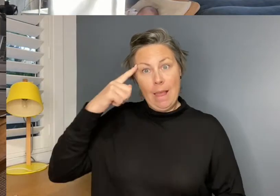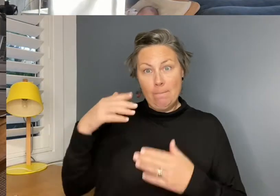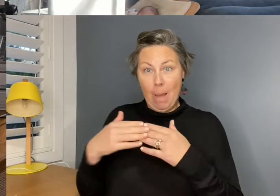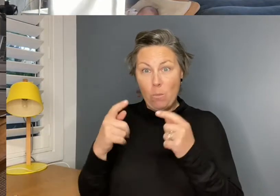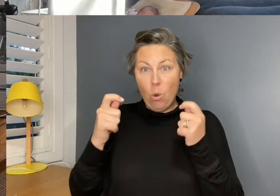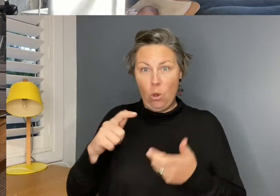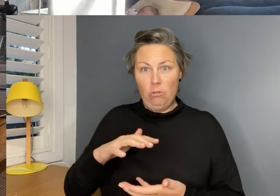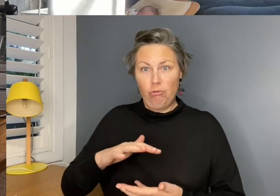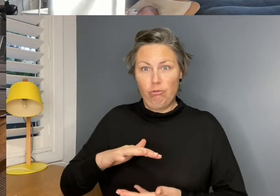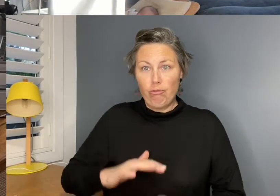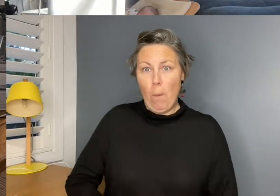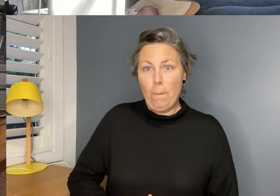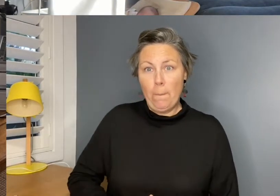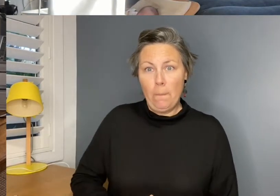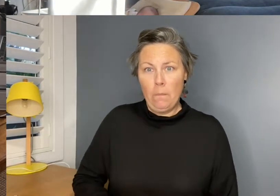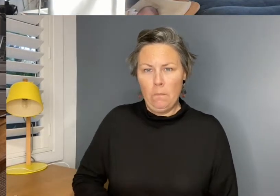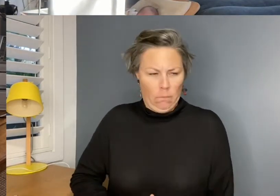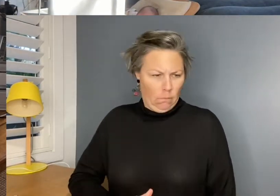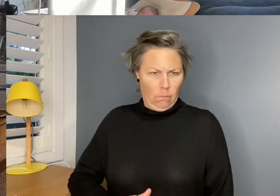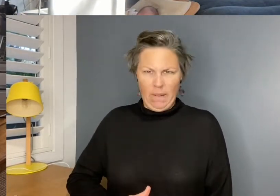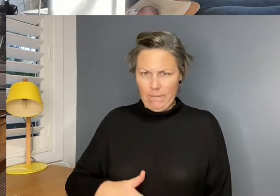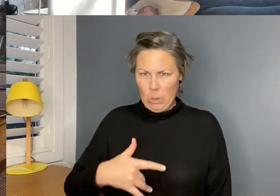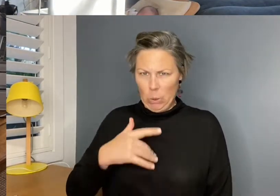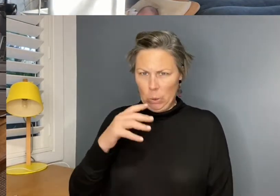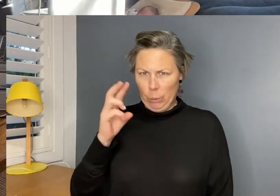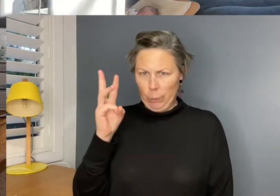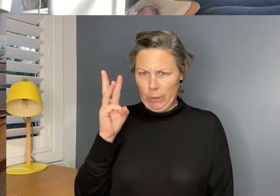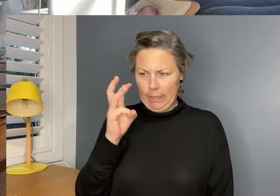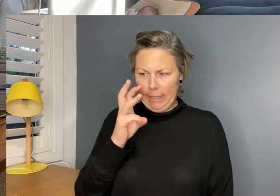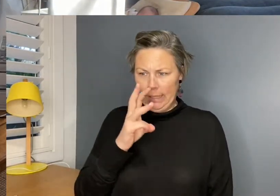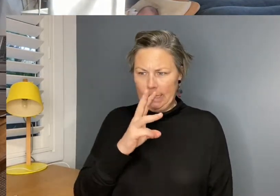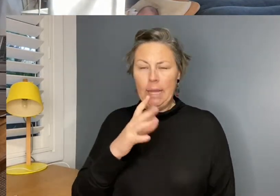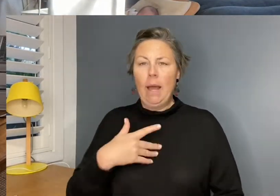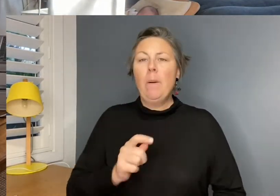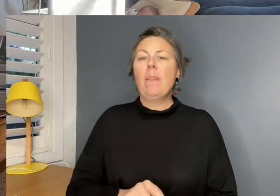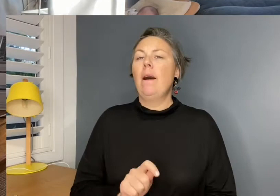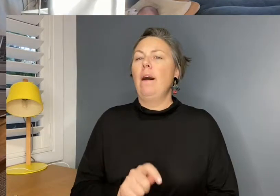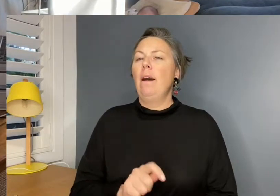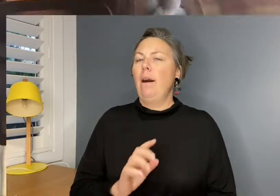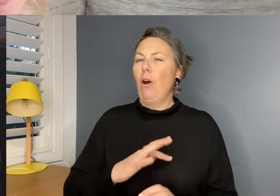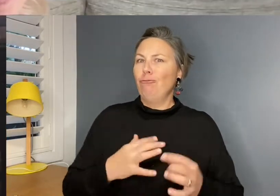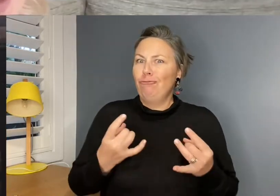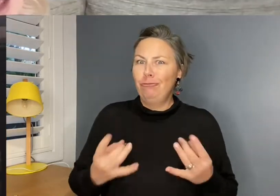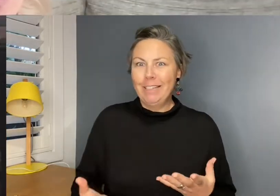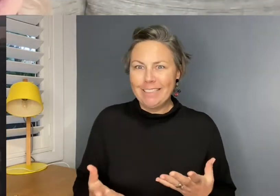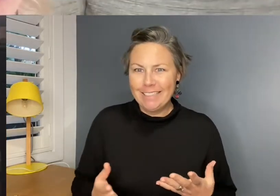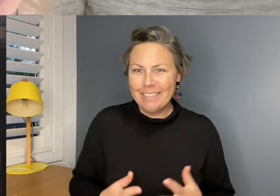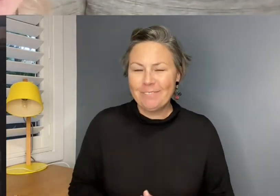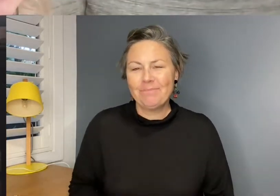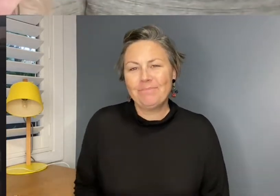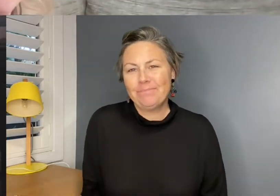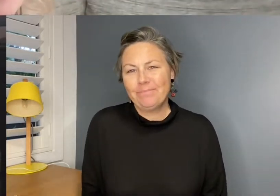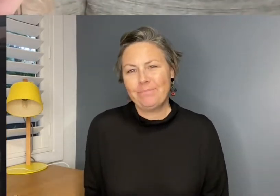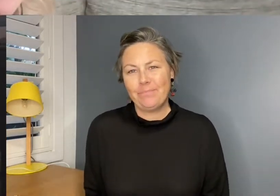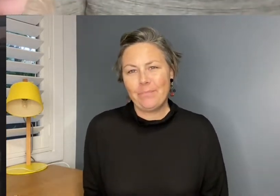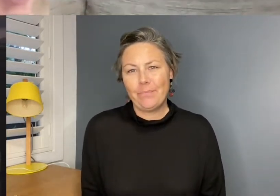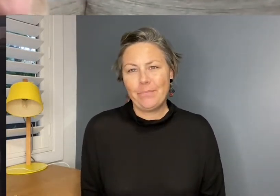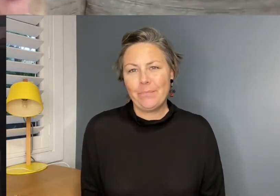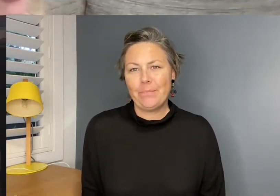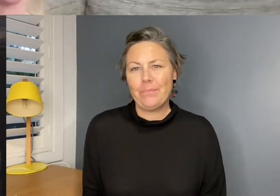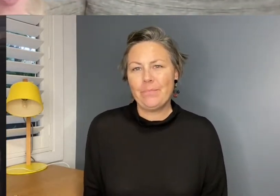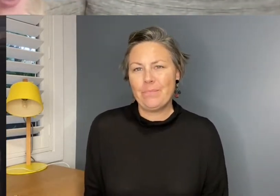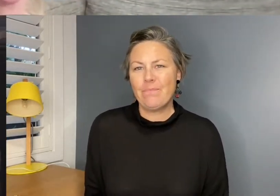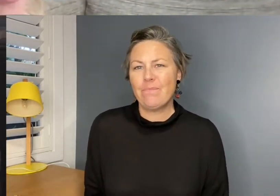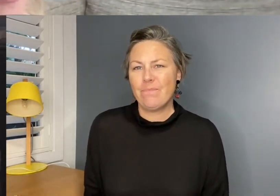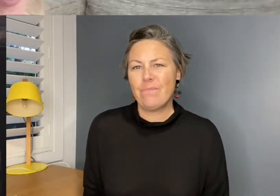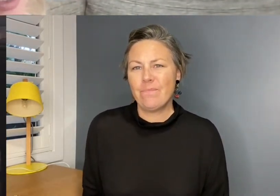Yeah, so Okay, so your mum's here, it's early morning. I'm assuming the sun's coming up, sun's come up. At what point did you go, right, I need to go